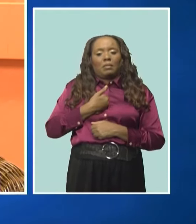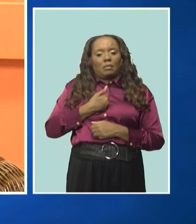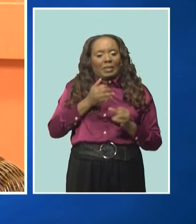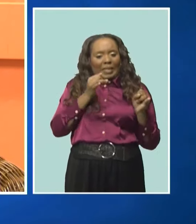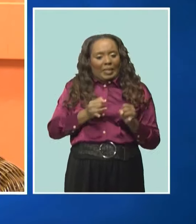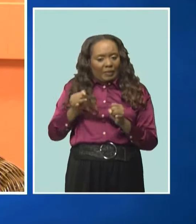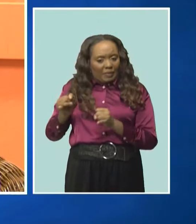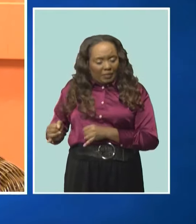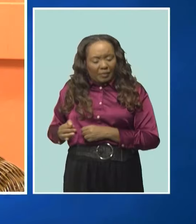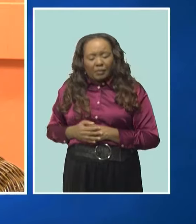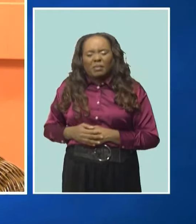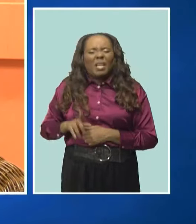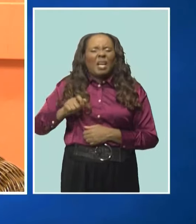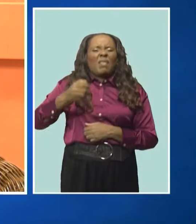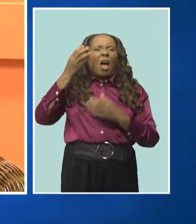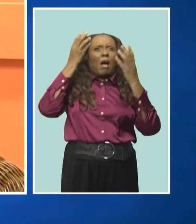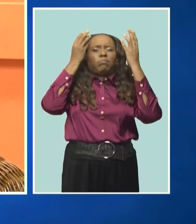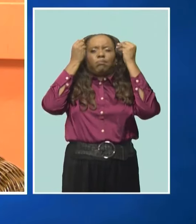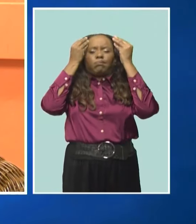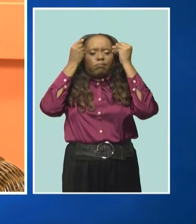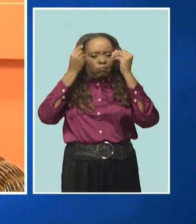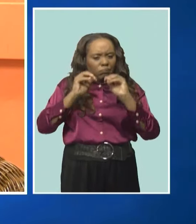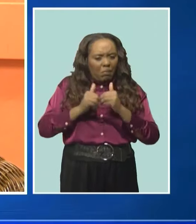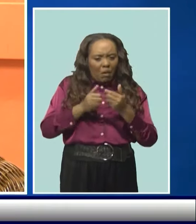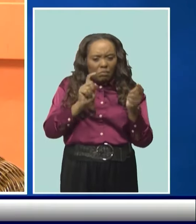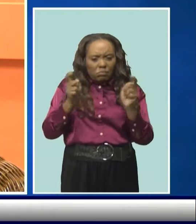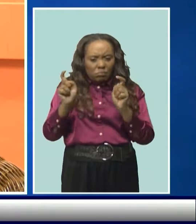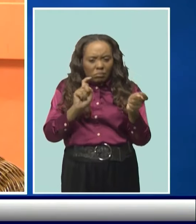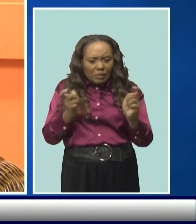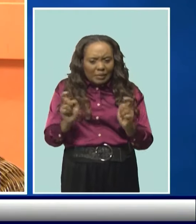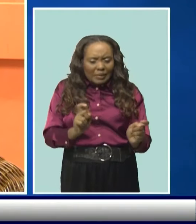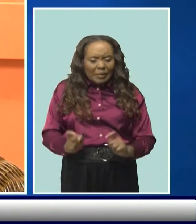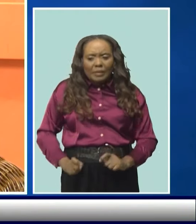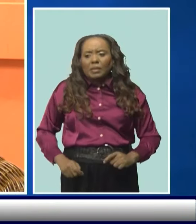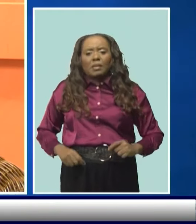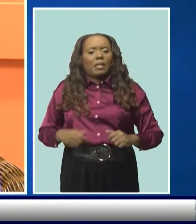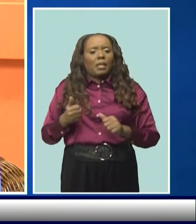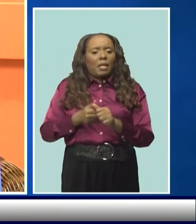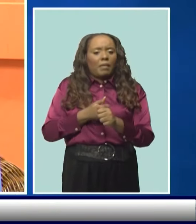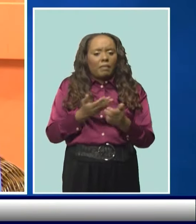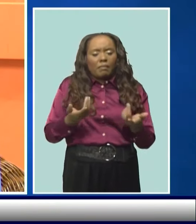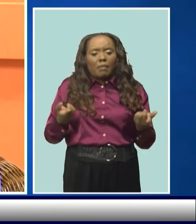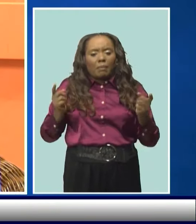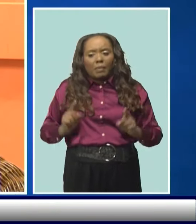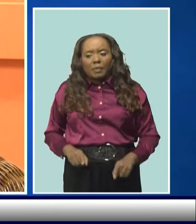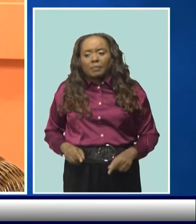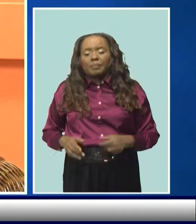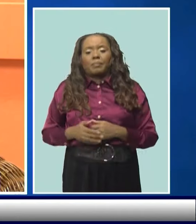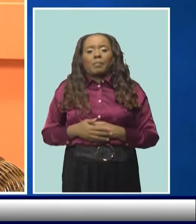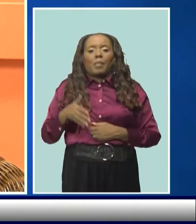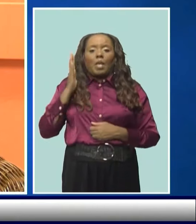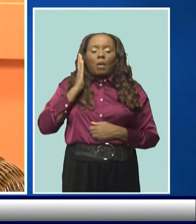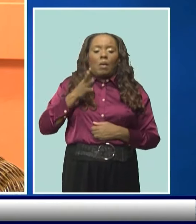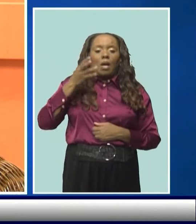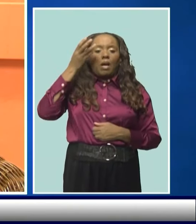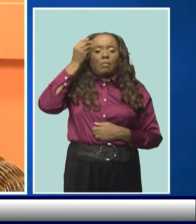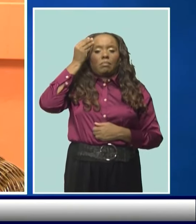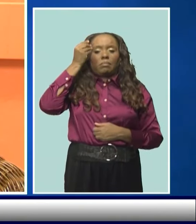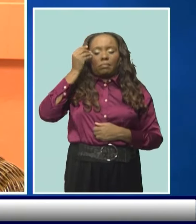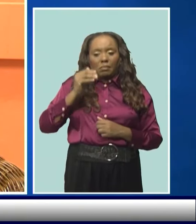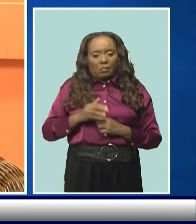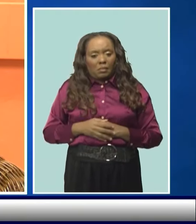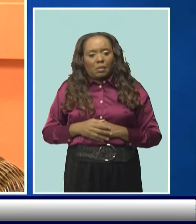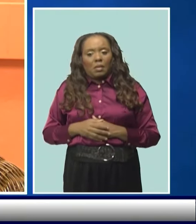going to rethink how we do things, how we need to change in response to what's happening in the external environment. We will consider how we retool